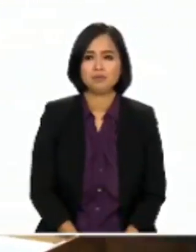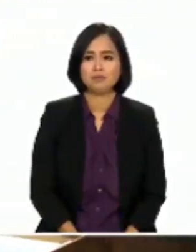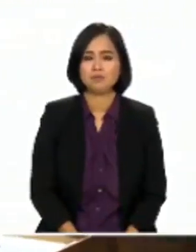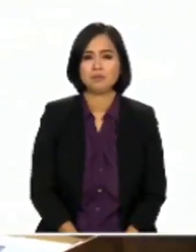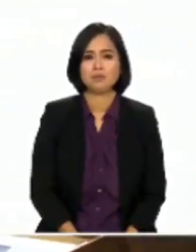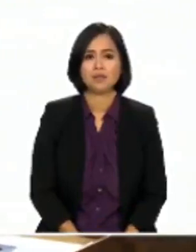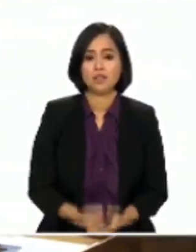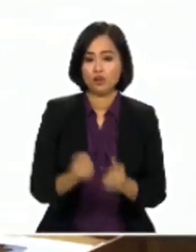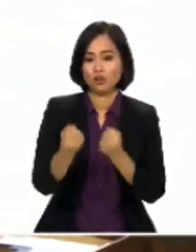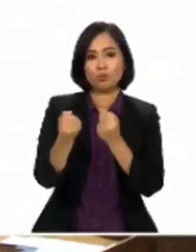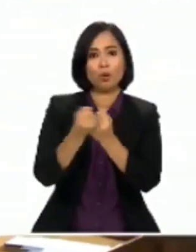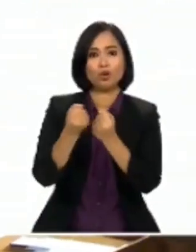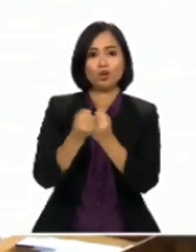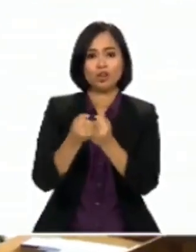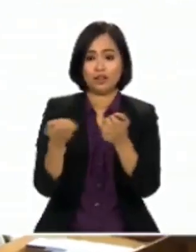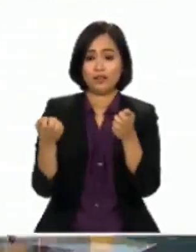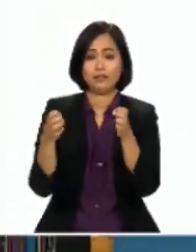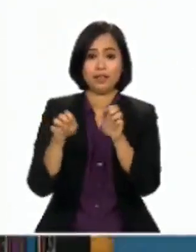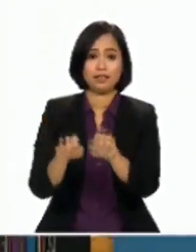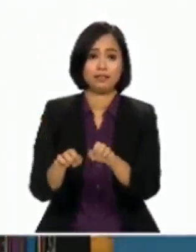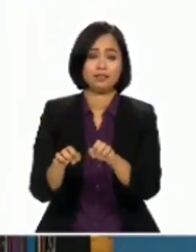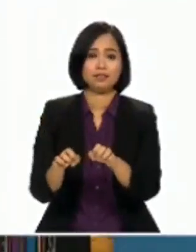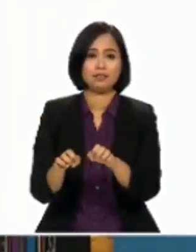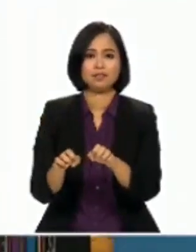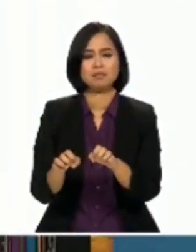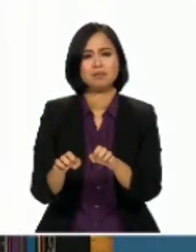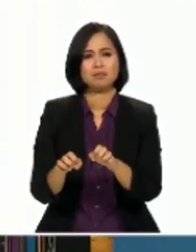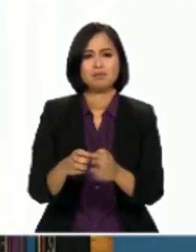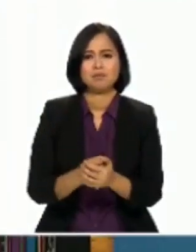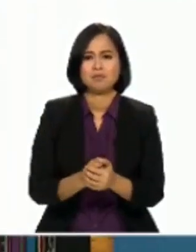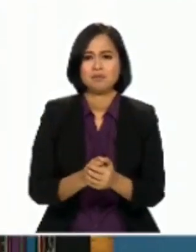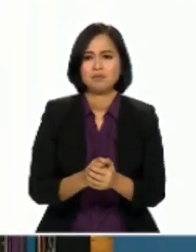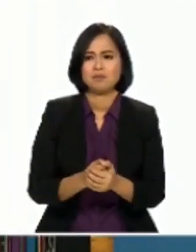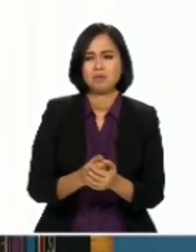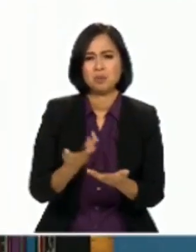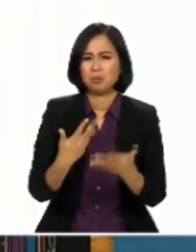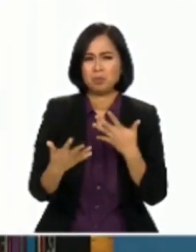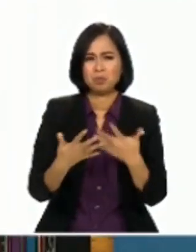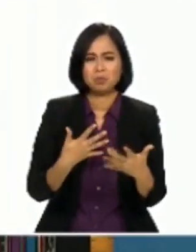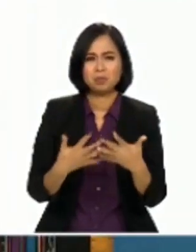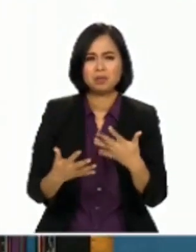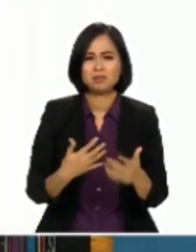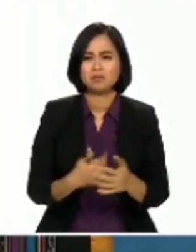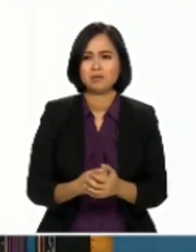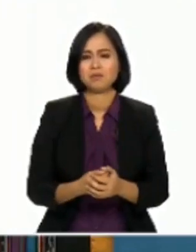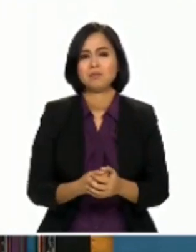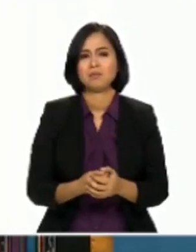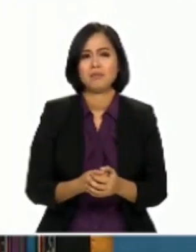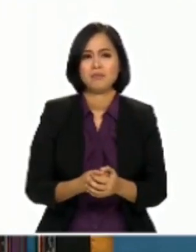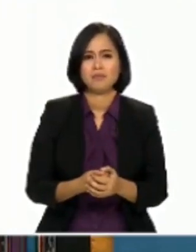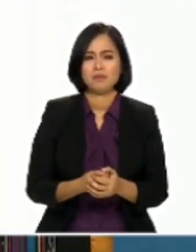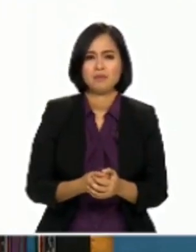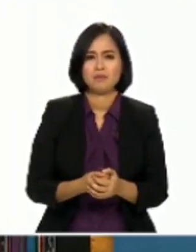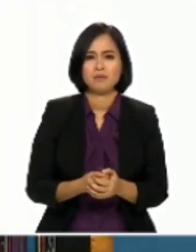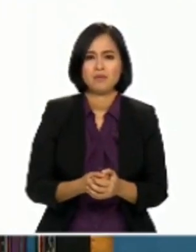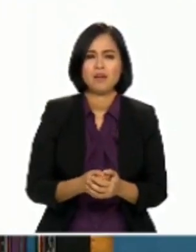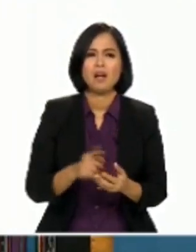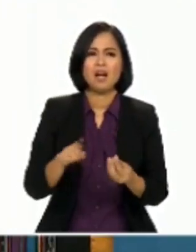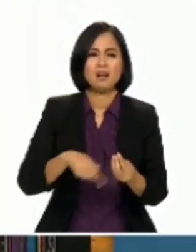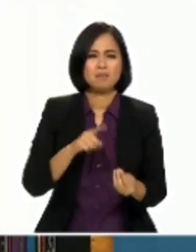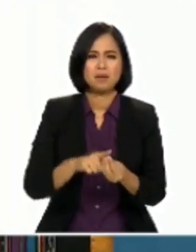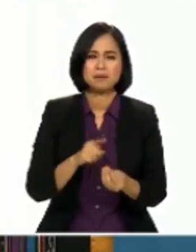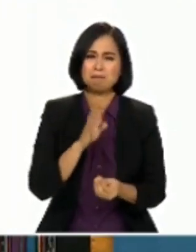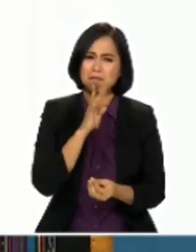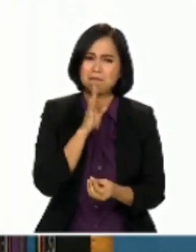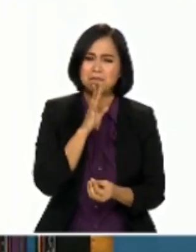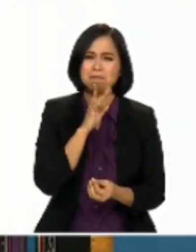sponsoring an event, or what else have you? No amount of euphemism